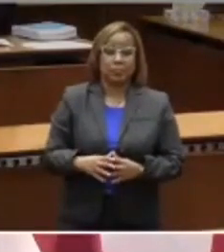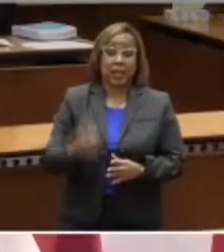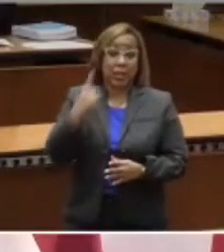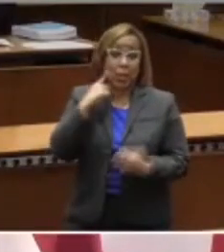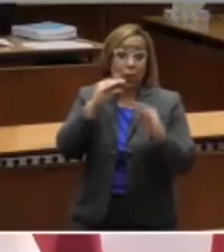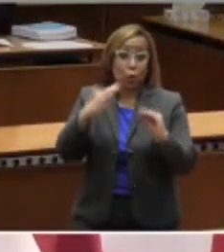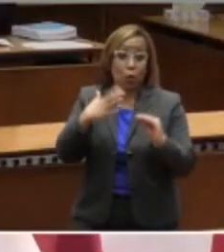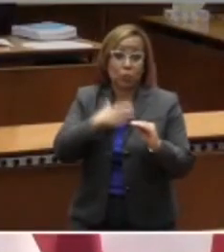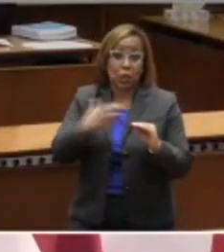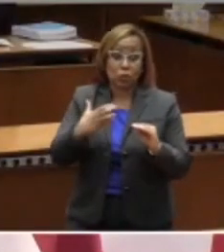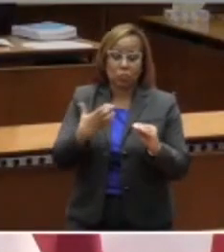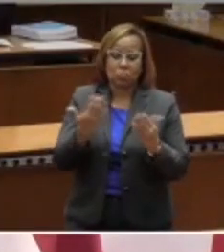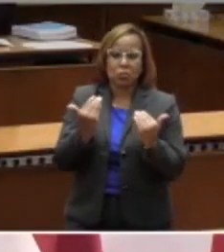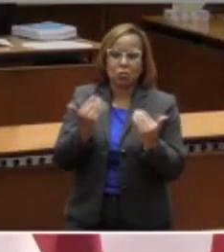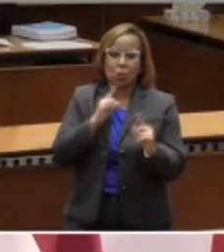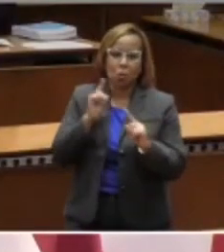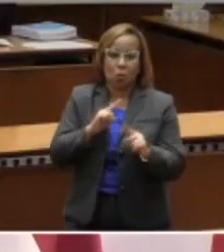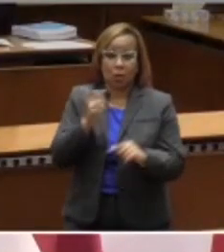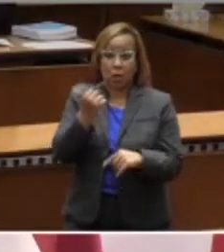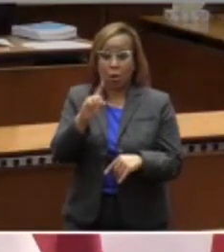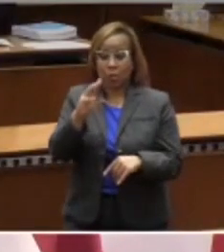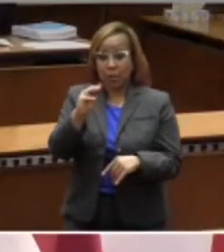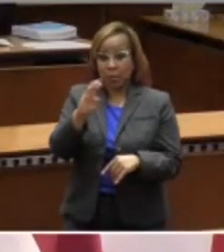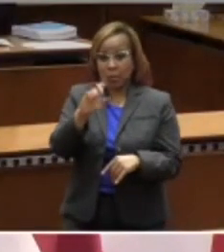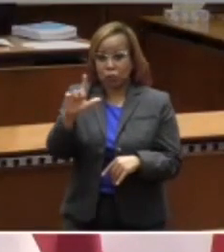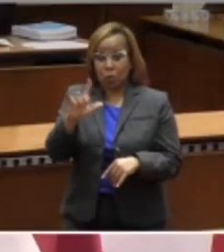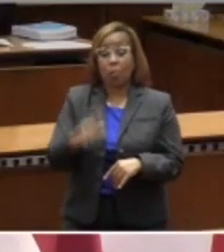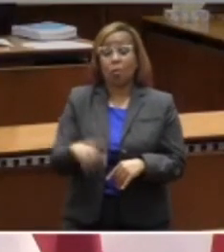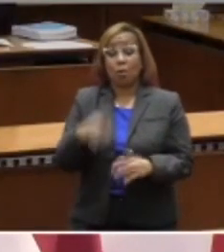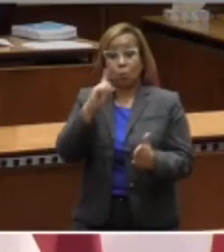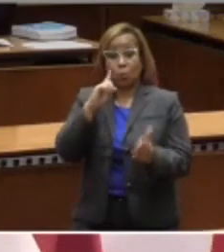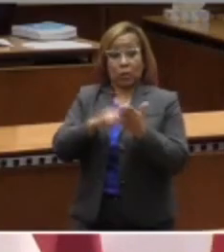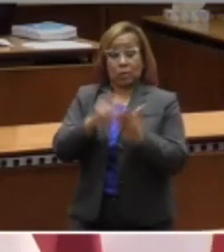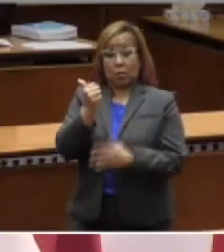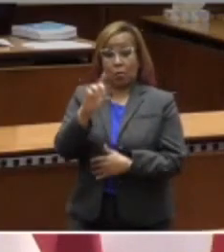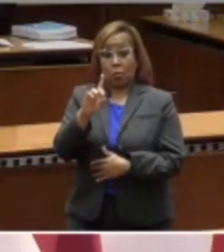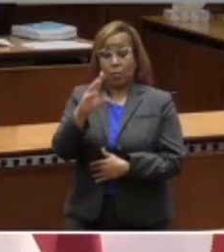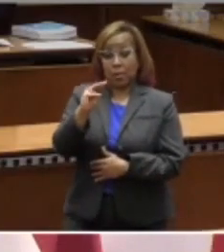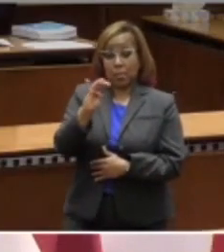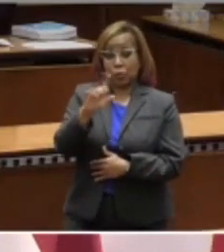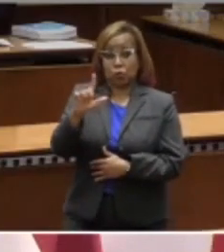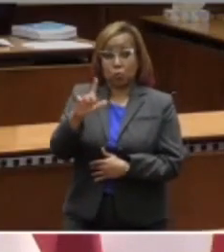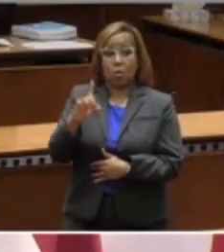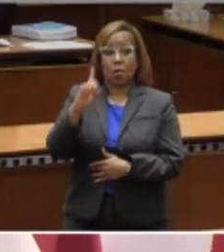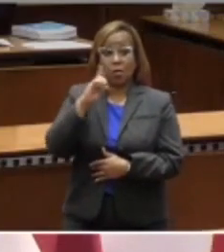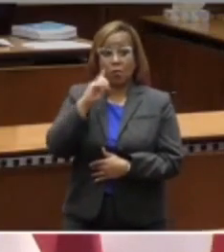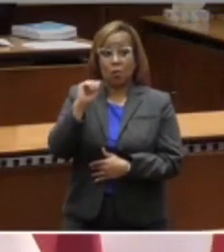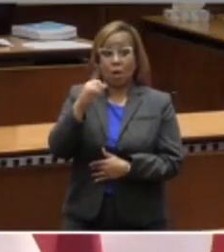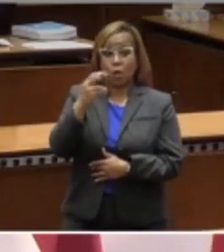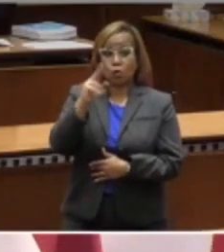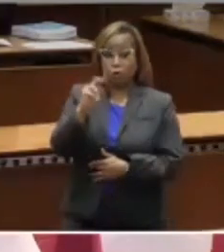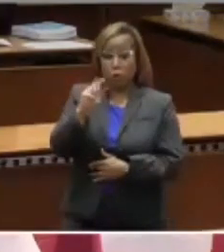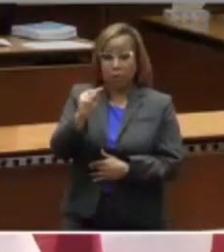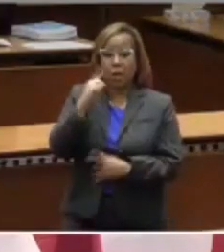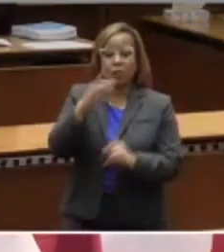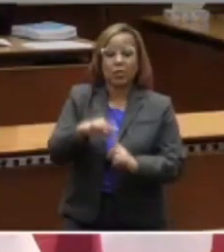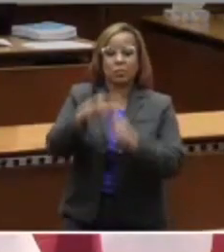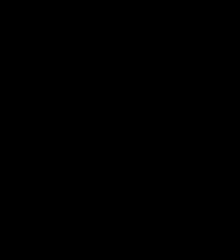Hearing no objection, so ordered. Alderman Mitchell. The chair recognizes Alderman Mitchell for adjournment of the special